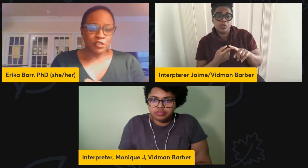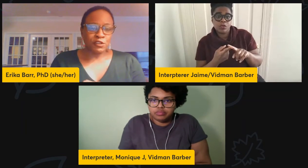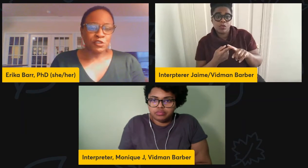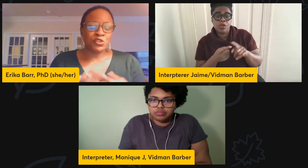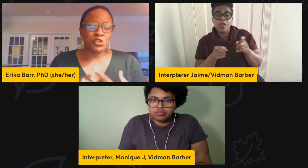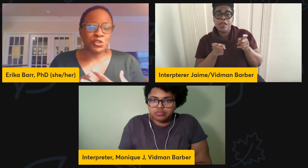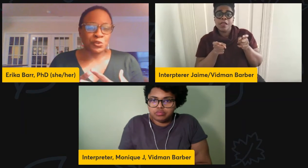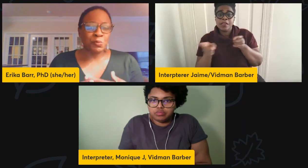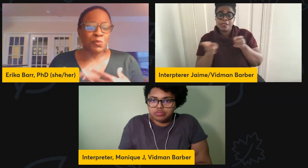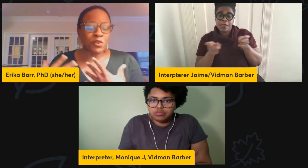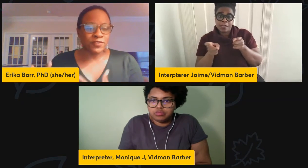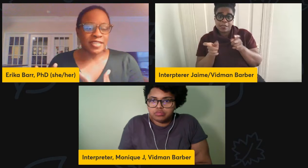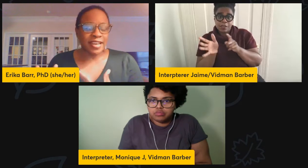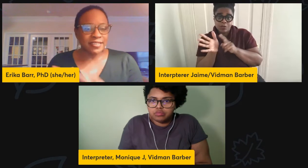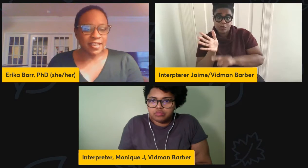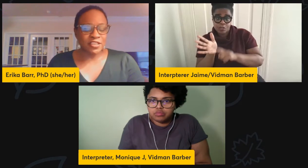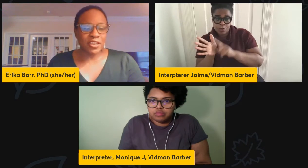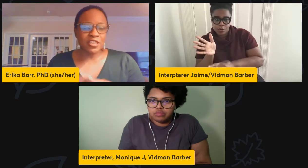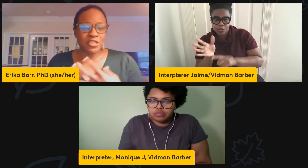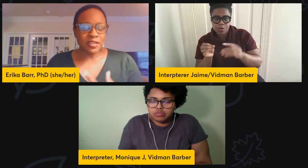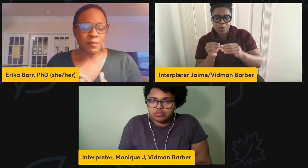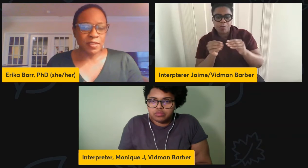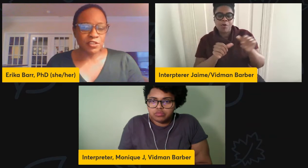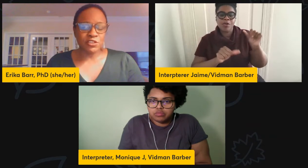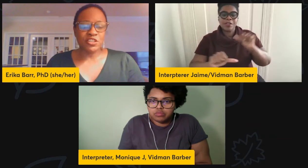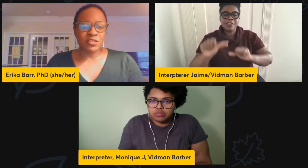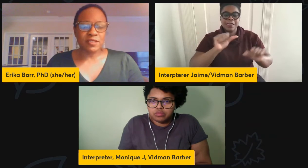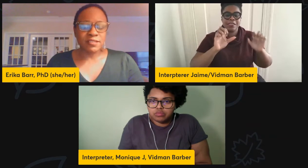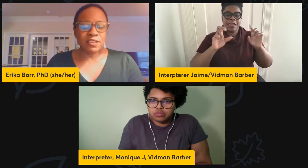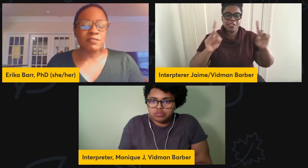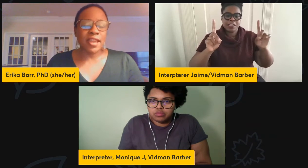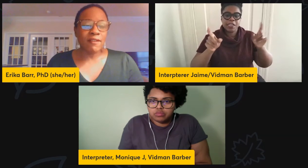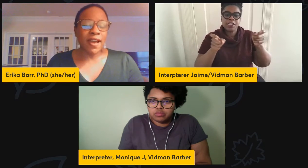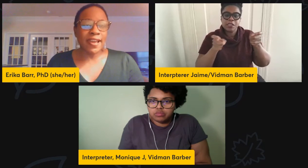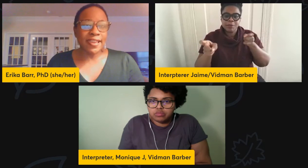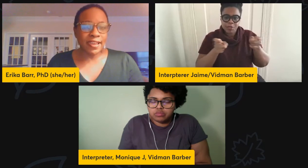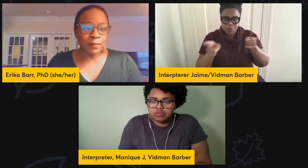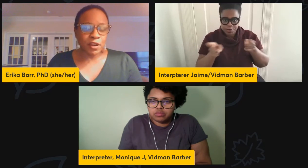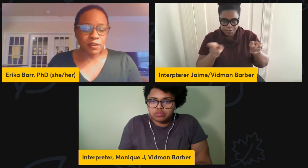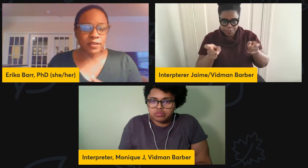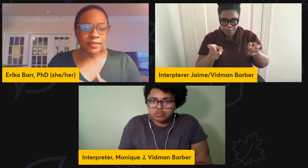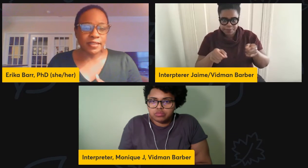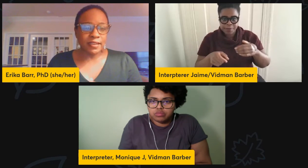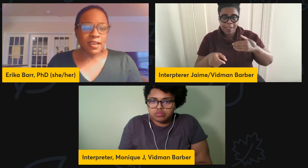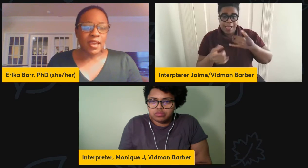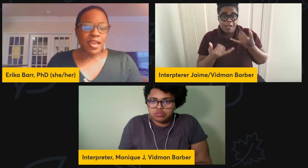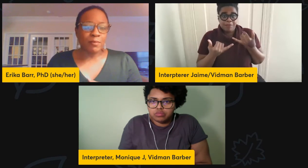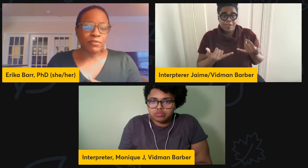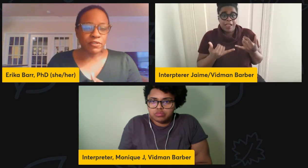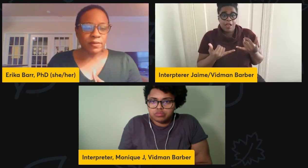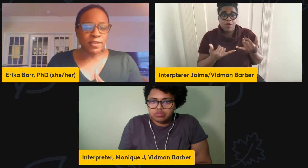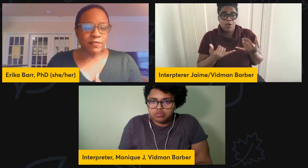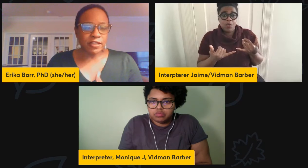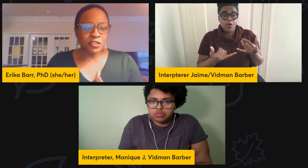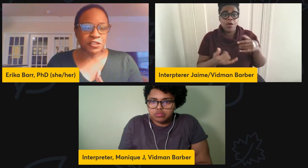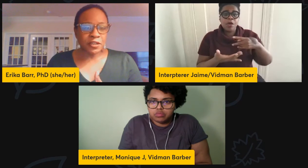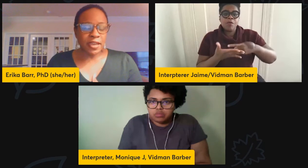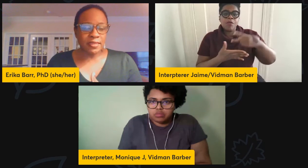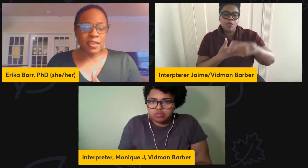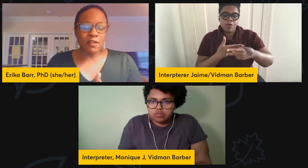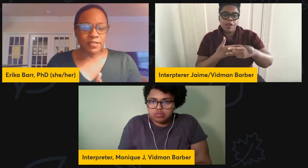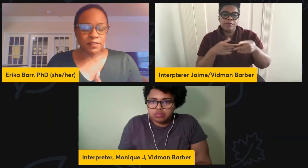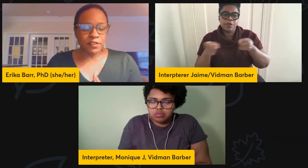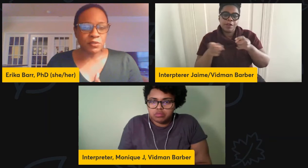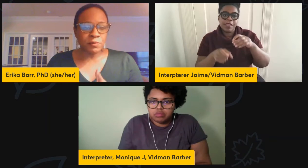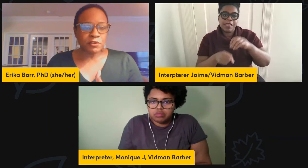conducting research to more of science education and administration. And so now I am currently a program director